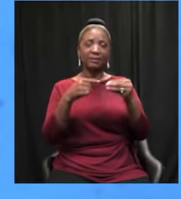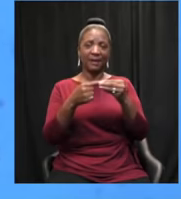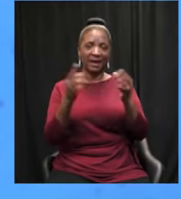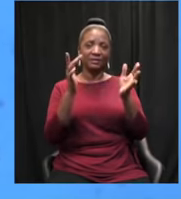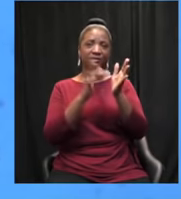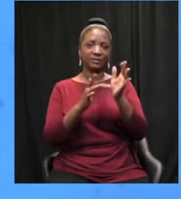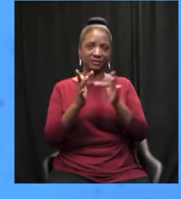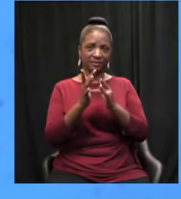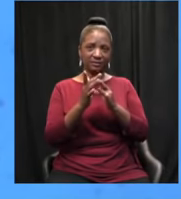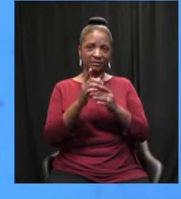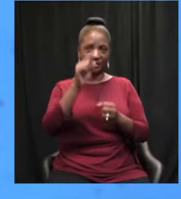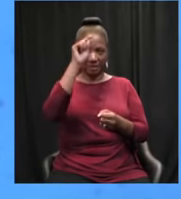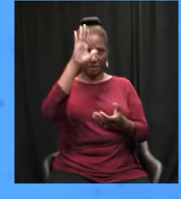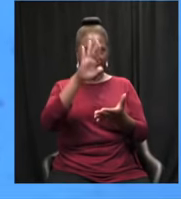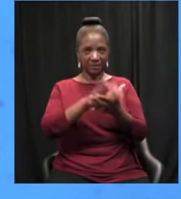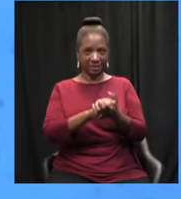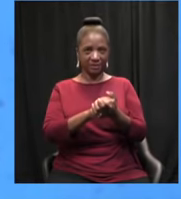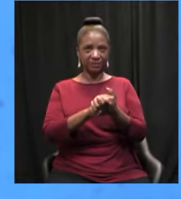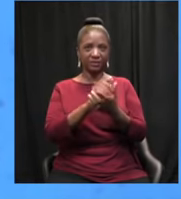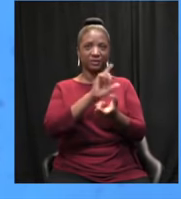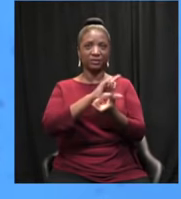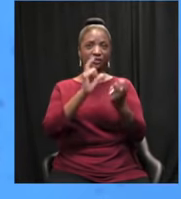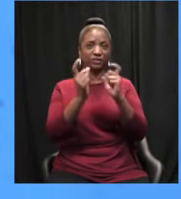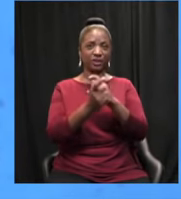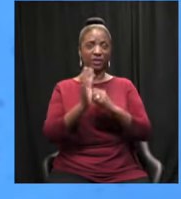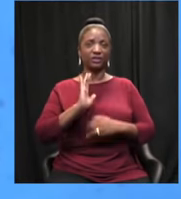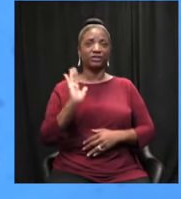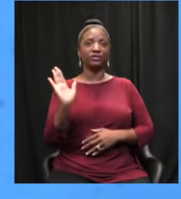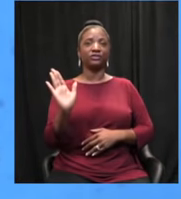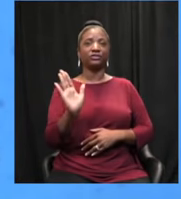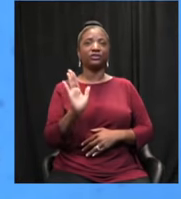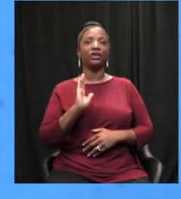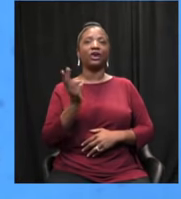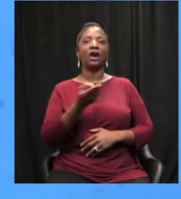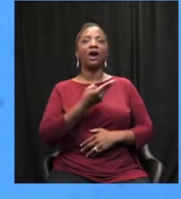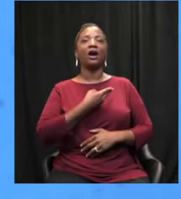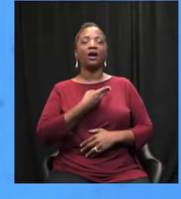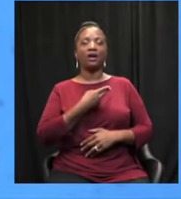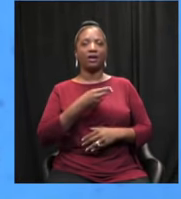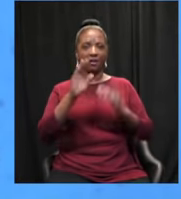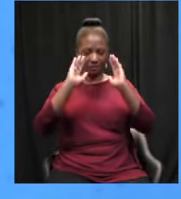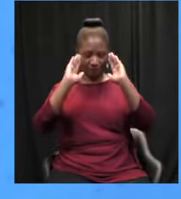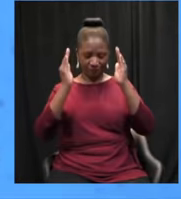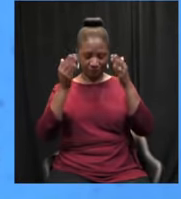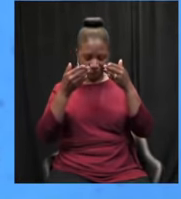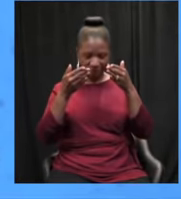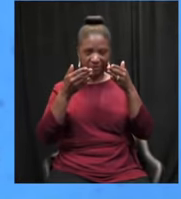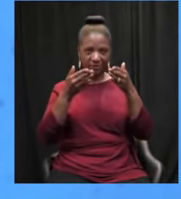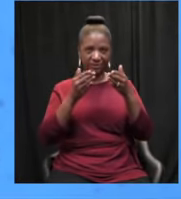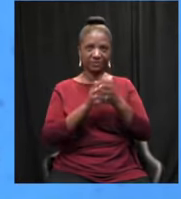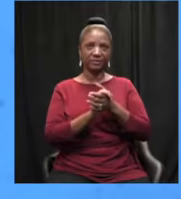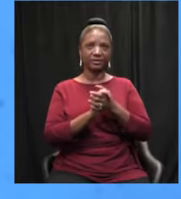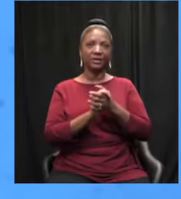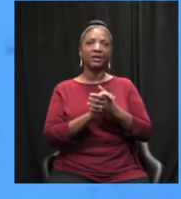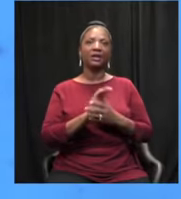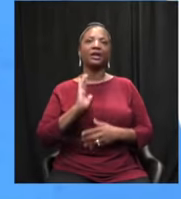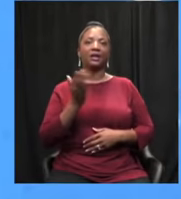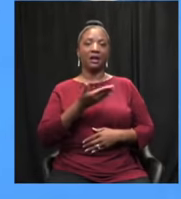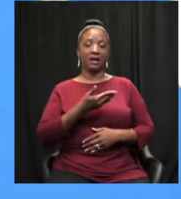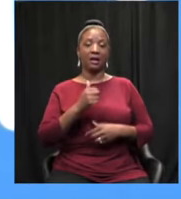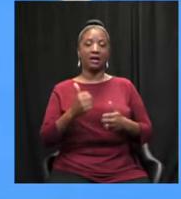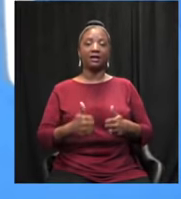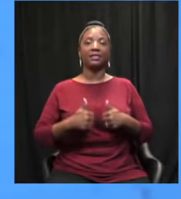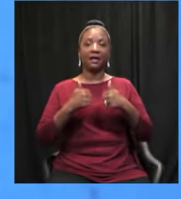just believe that's going to change our focus. It's going to change how we face what we face. Come on, y'all. Let's pray together. Come on. Pray for the